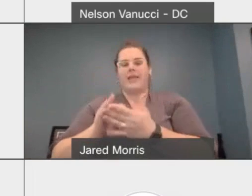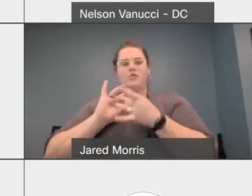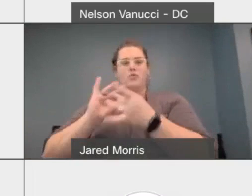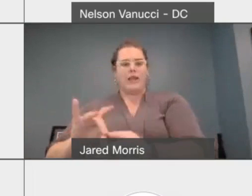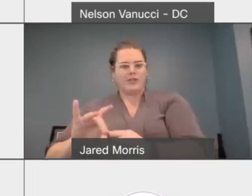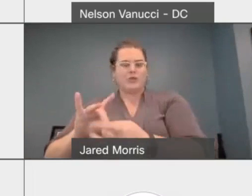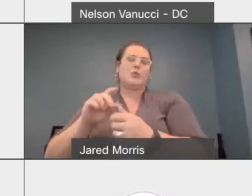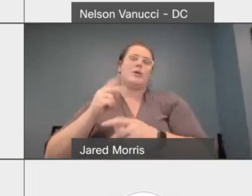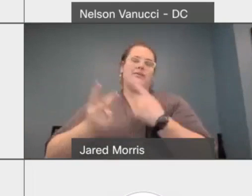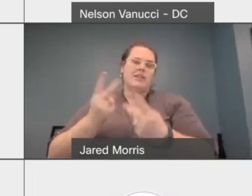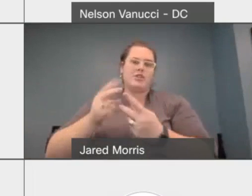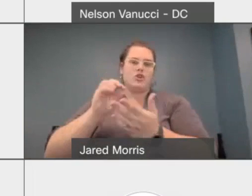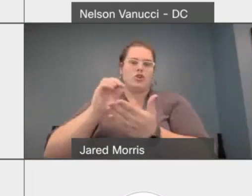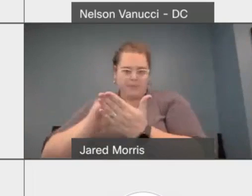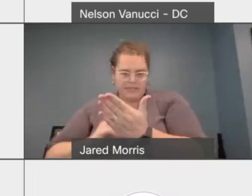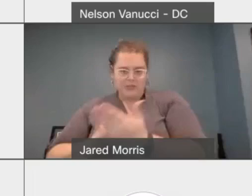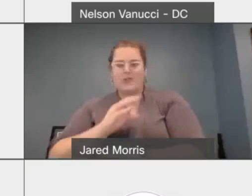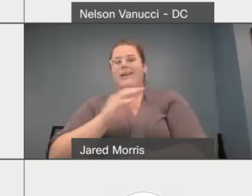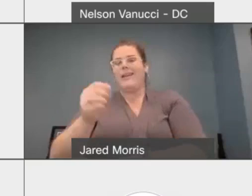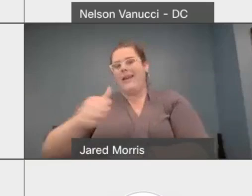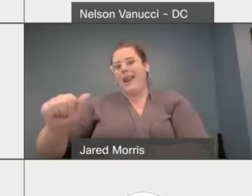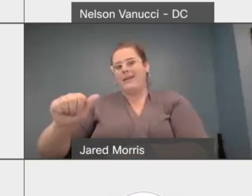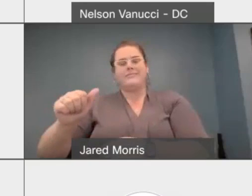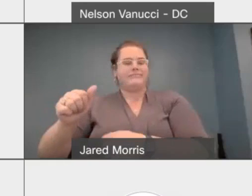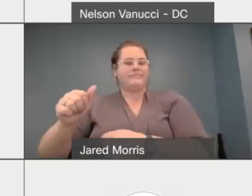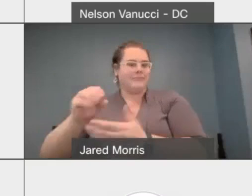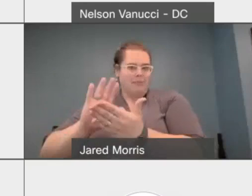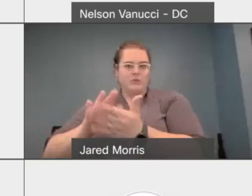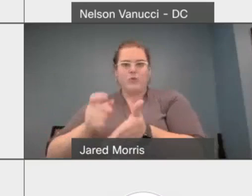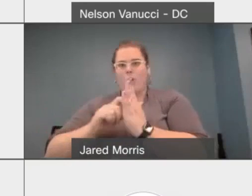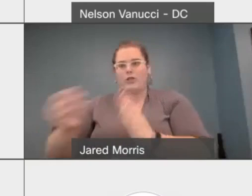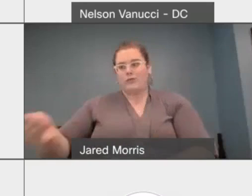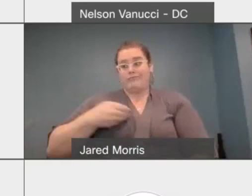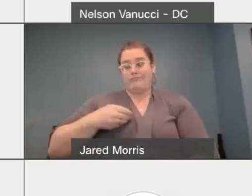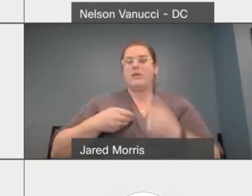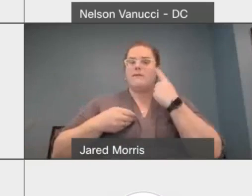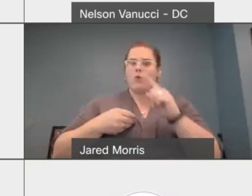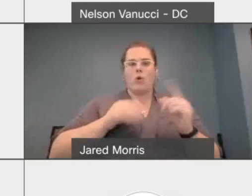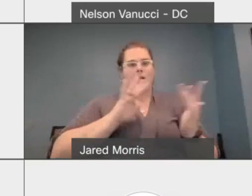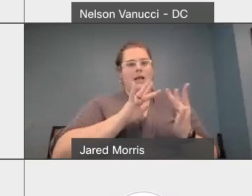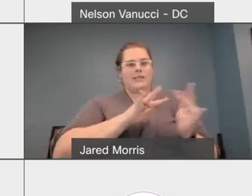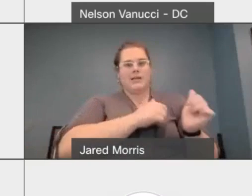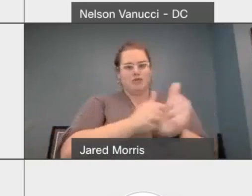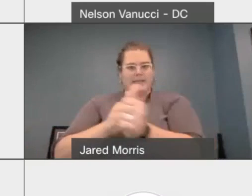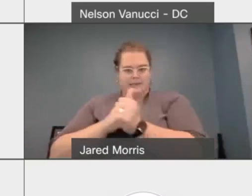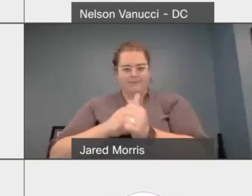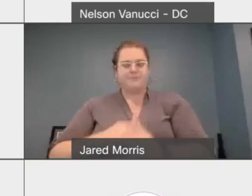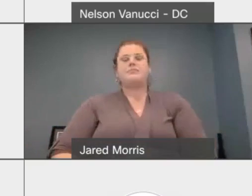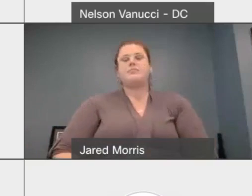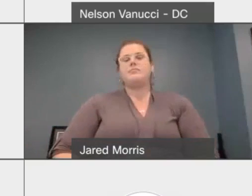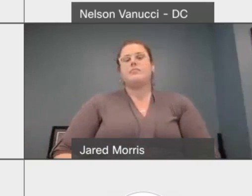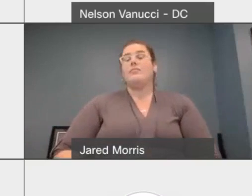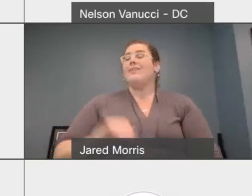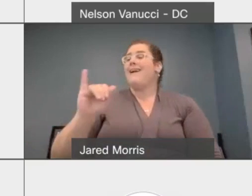contact tracing or furnishing of contact tracing information. In the ICF visitation guidance, we also removed the